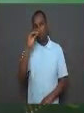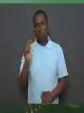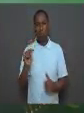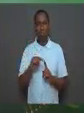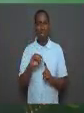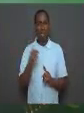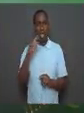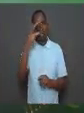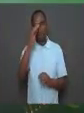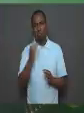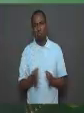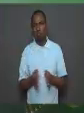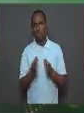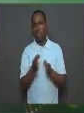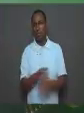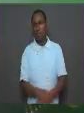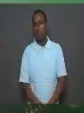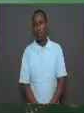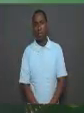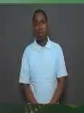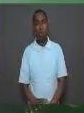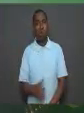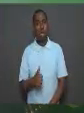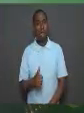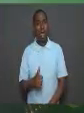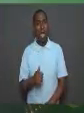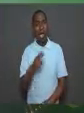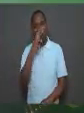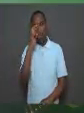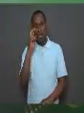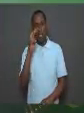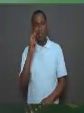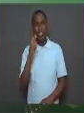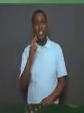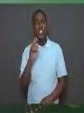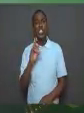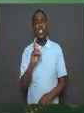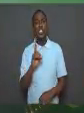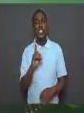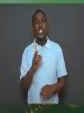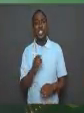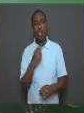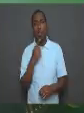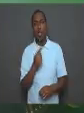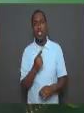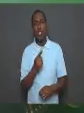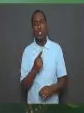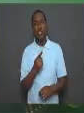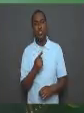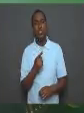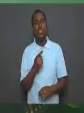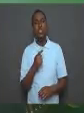another. The main reason dysentery is spread is due to